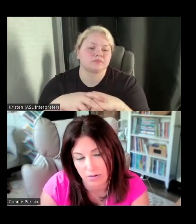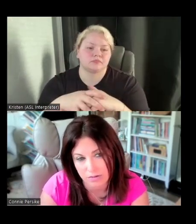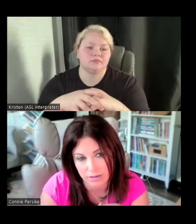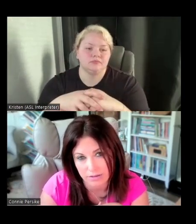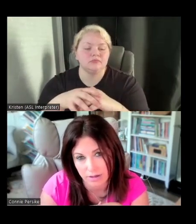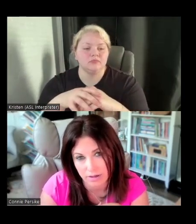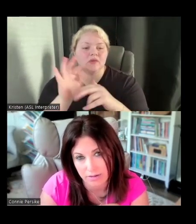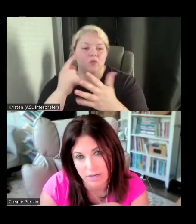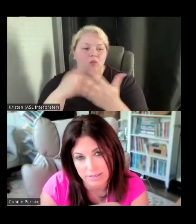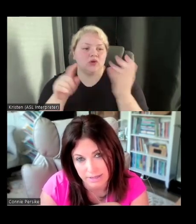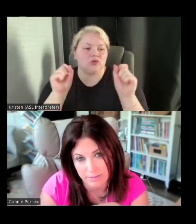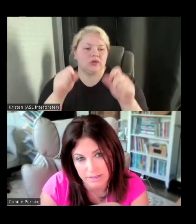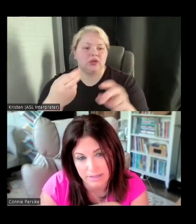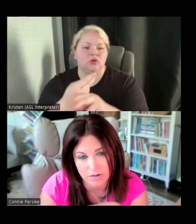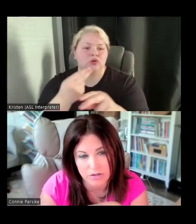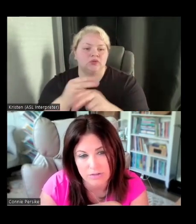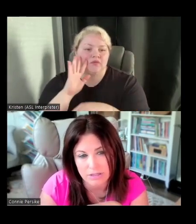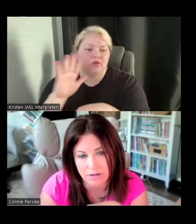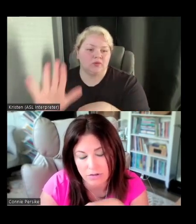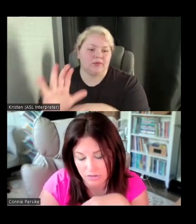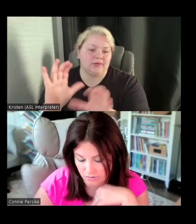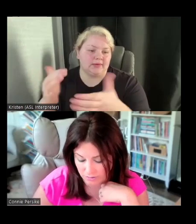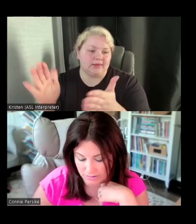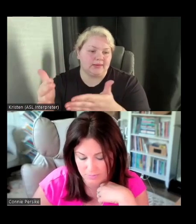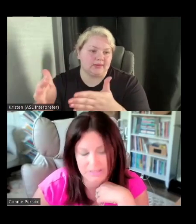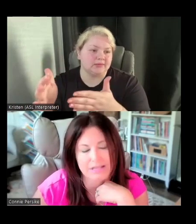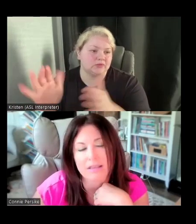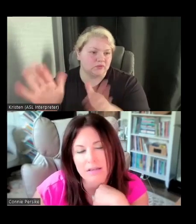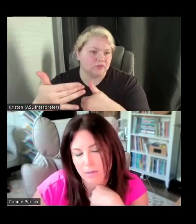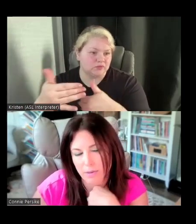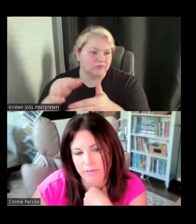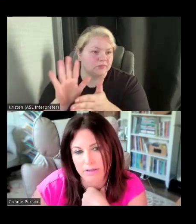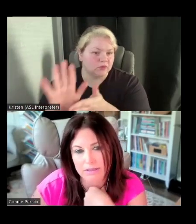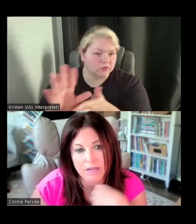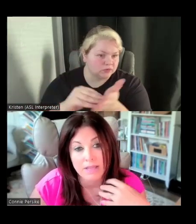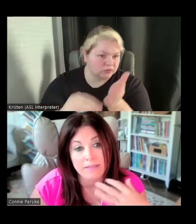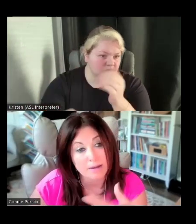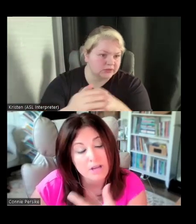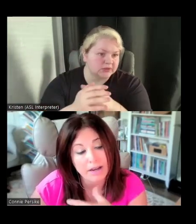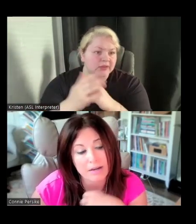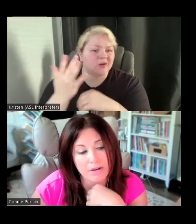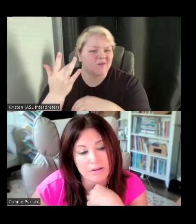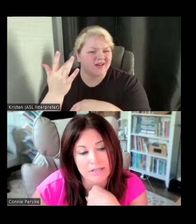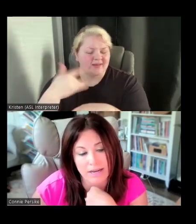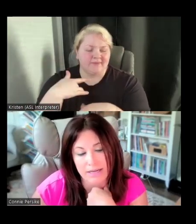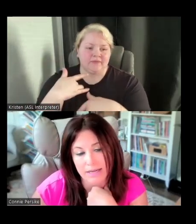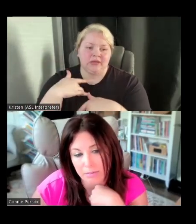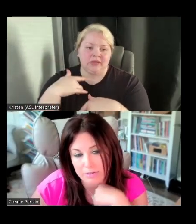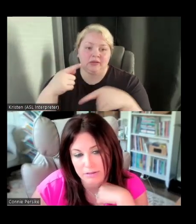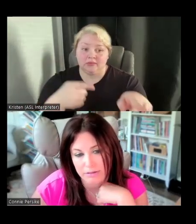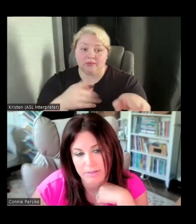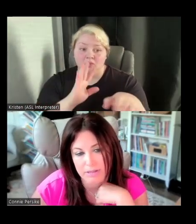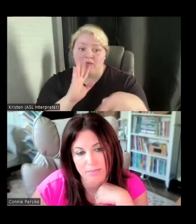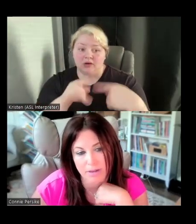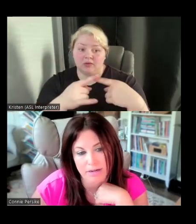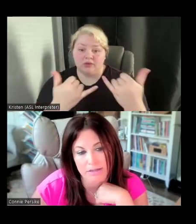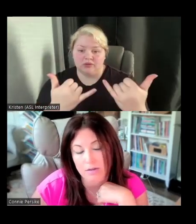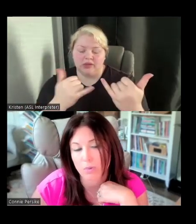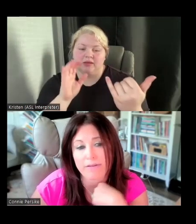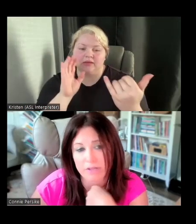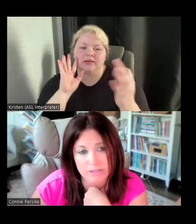into your own assessments that you're using on your students. Because I think some of this that I'm talking about today can absolutely be